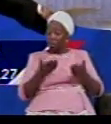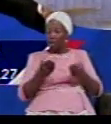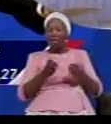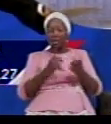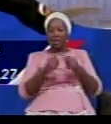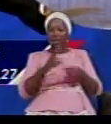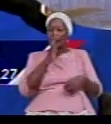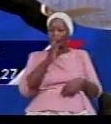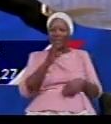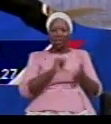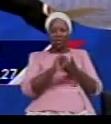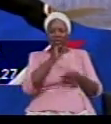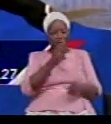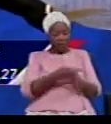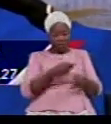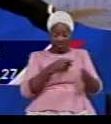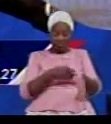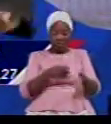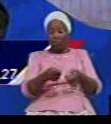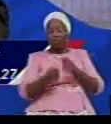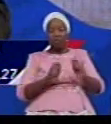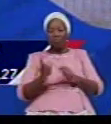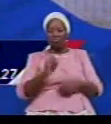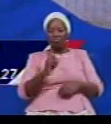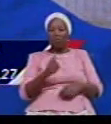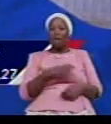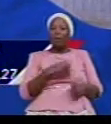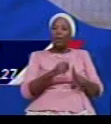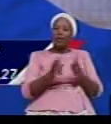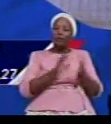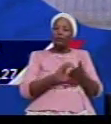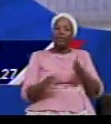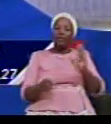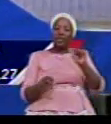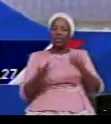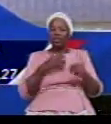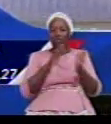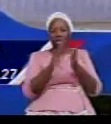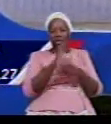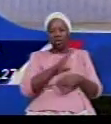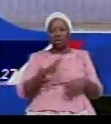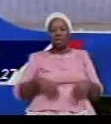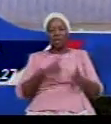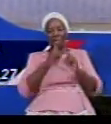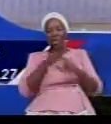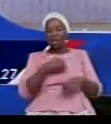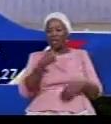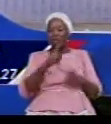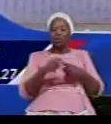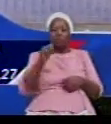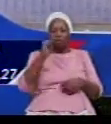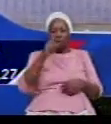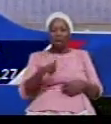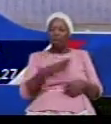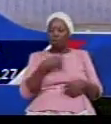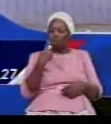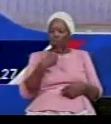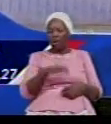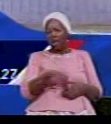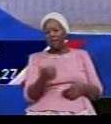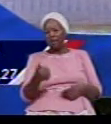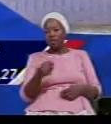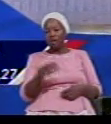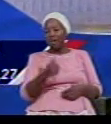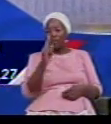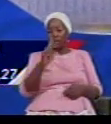from this well, he says in verse 13, Jesus answered and said unto her, whosoever drinketh